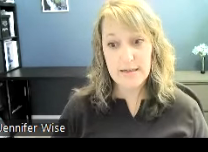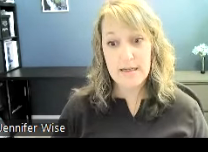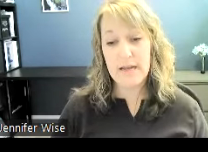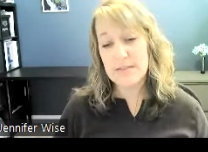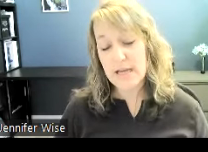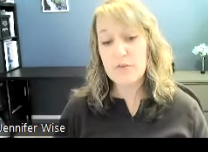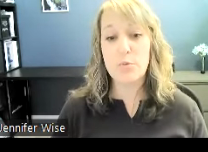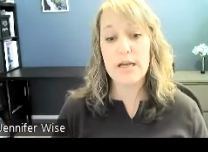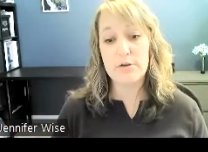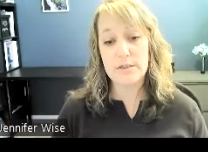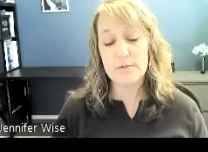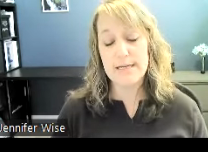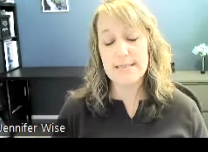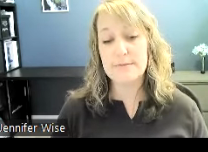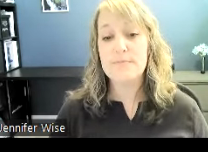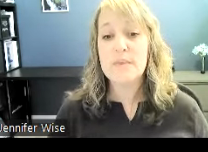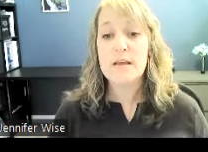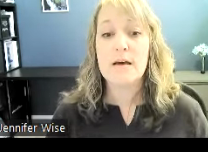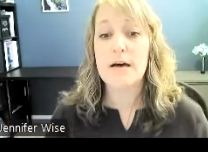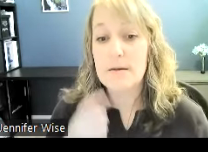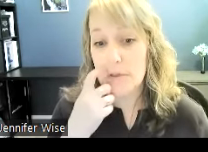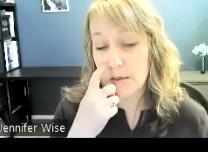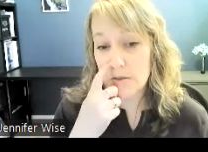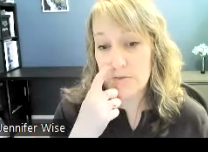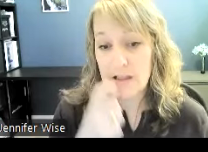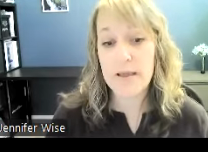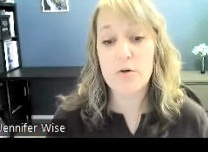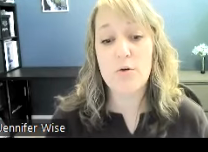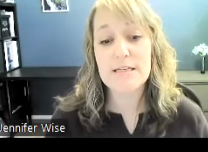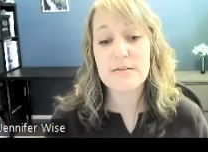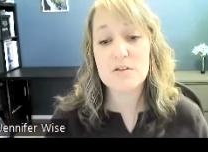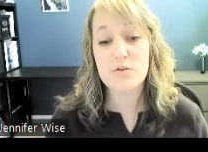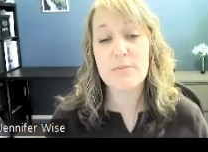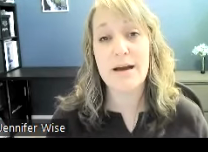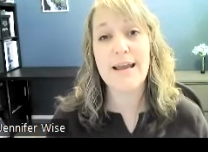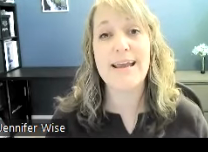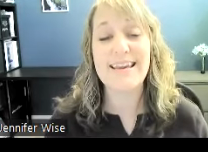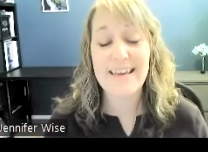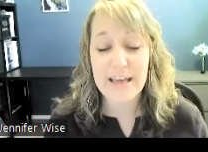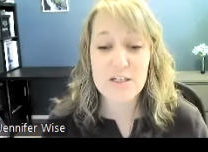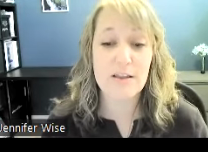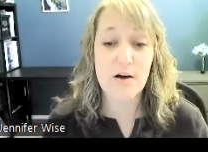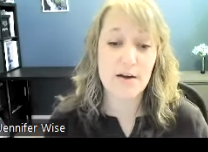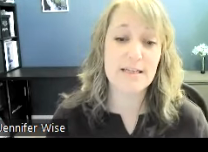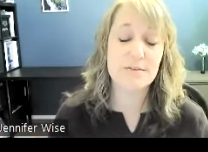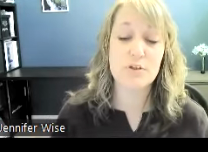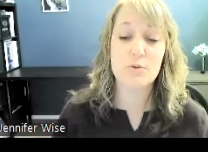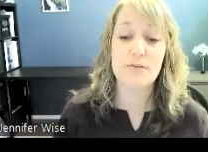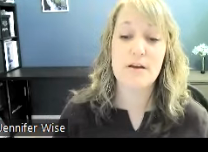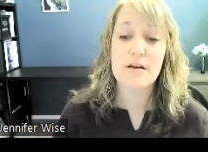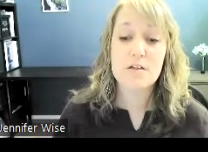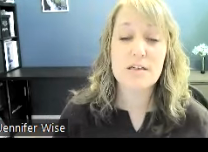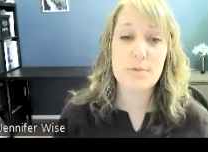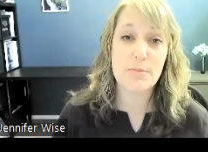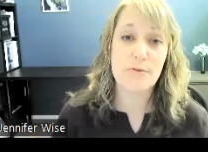hands at the side of your body or near your waist. You can also develop a cohesive story by engaging the audience, which